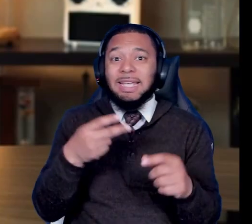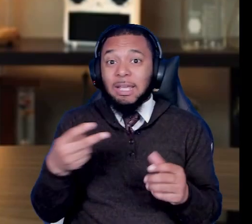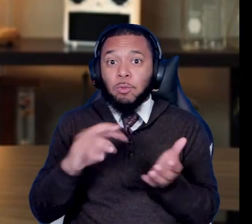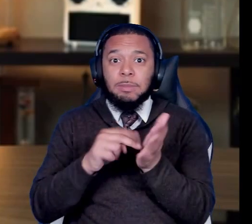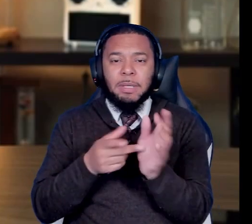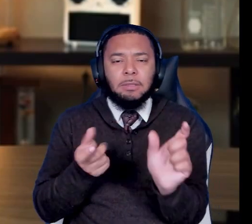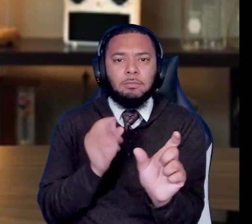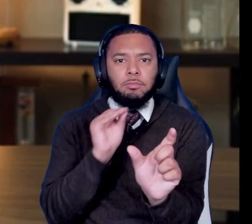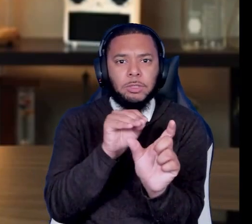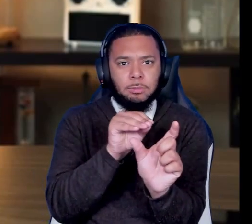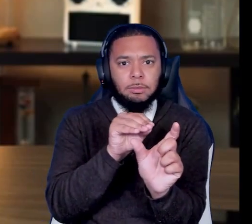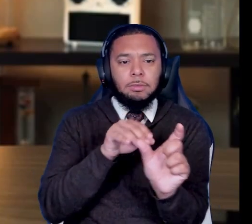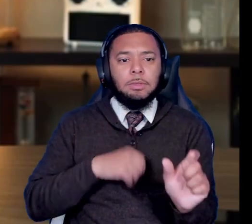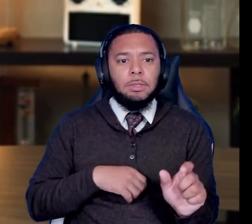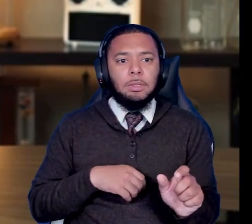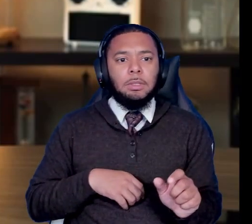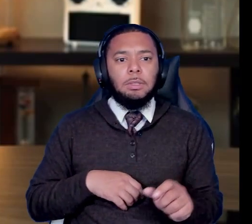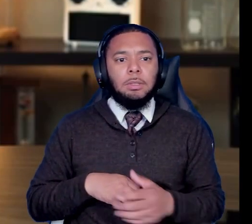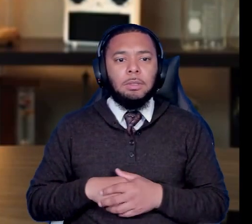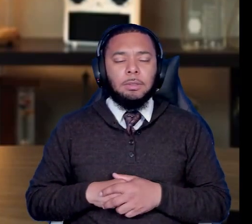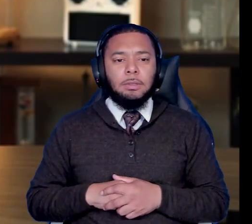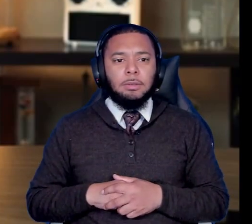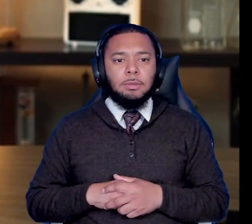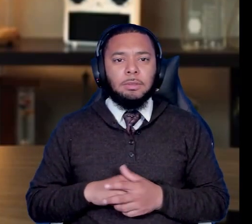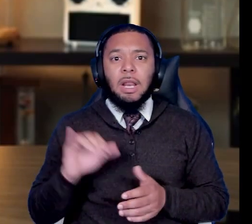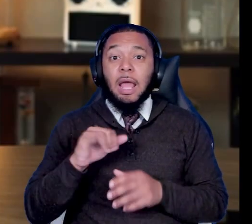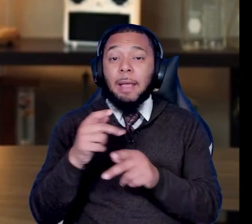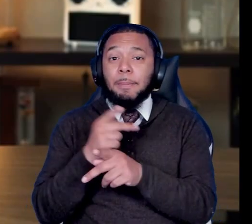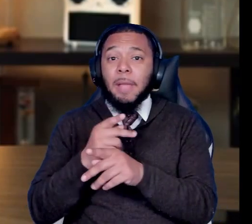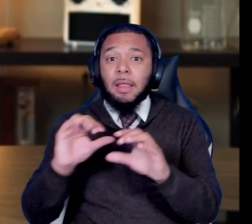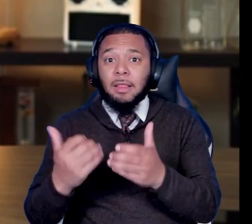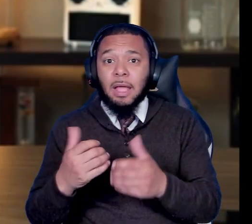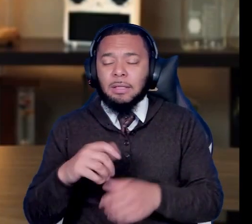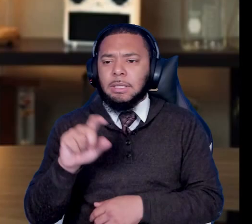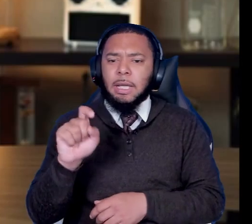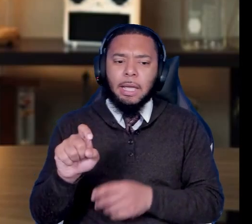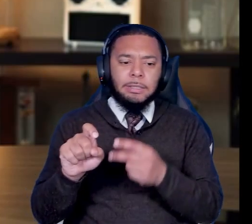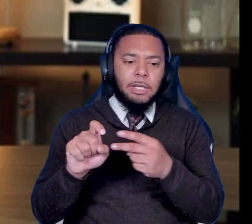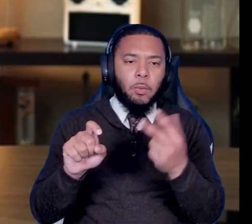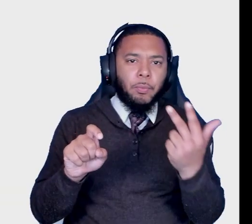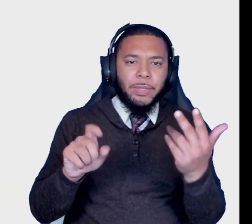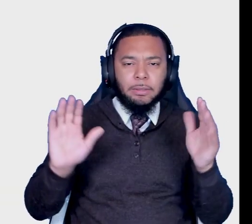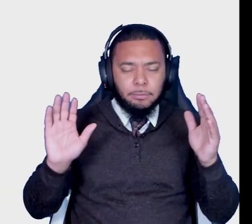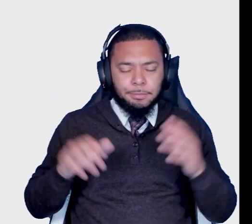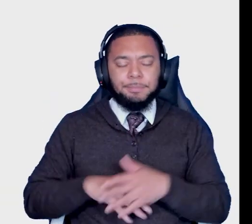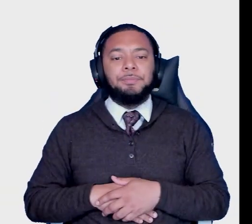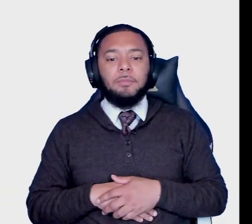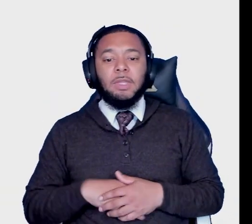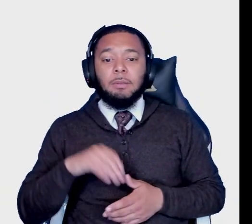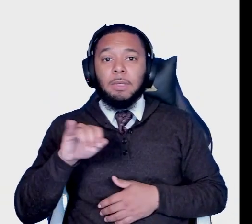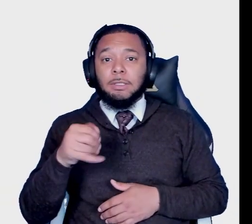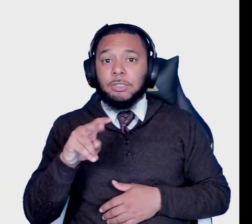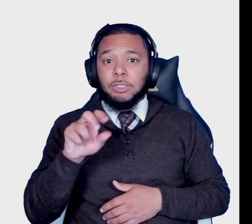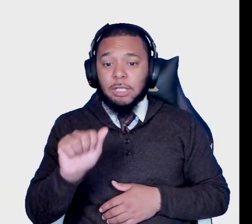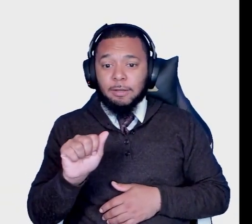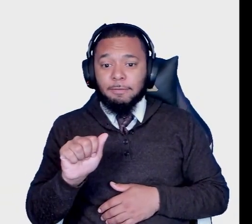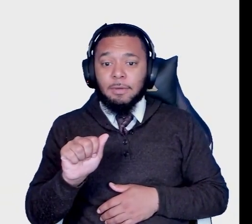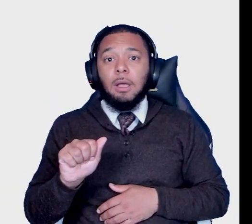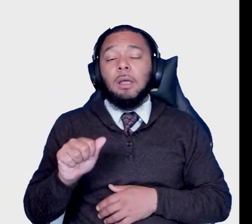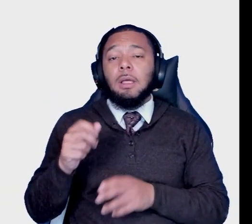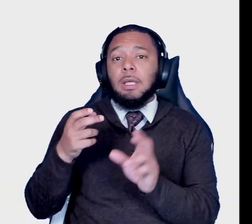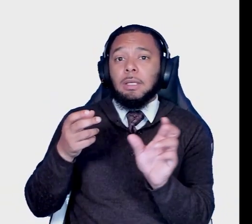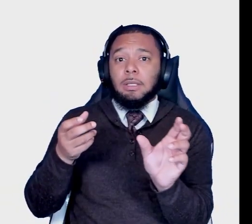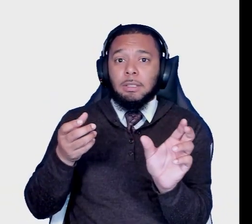would assign a value of 3 to x. In Java, equals is going to assign a value to